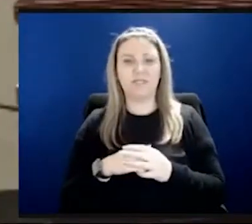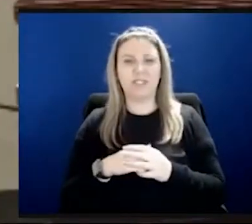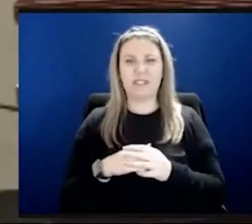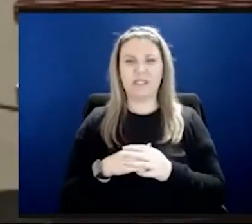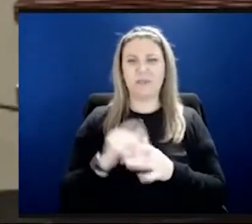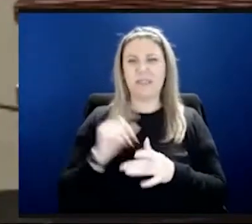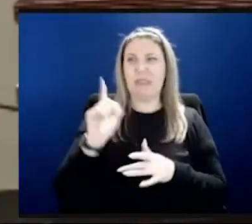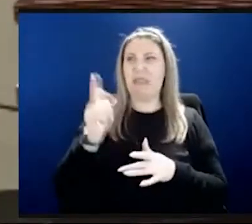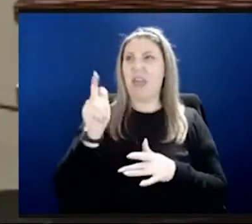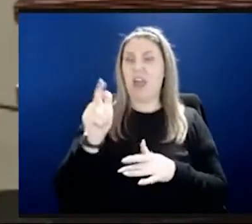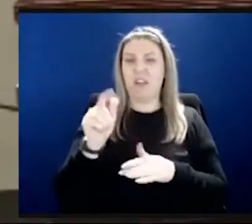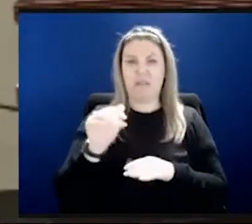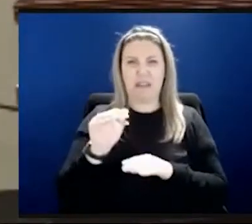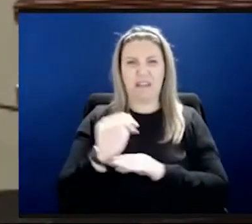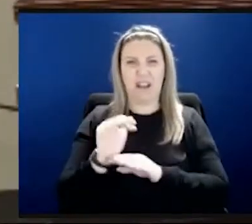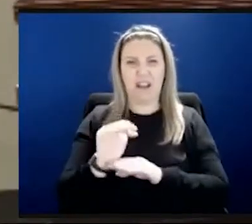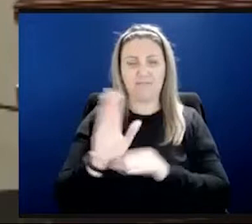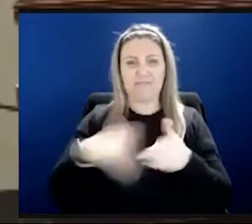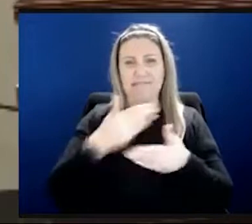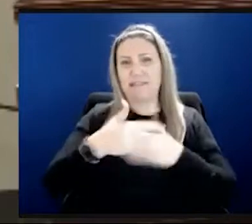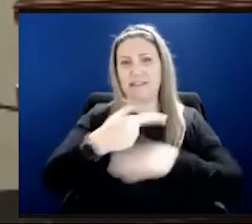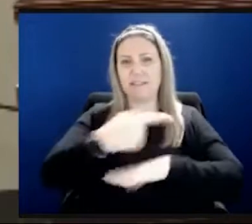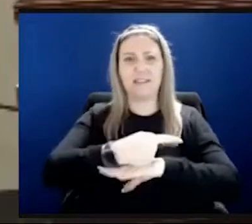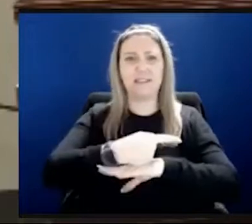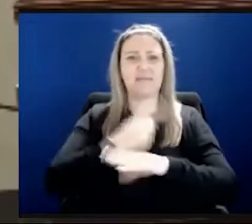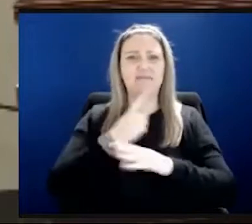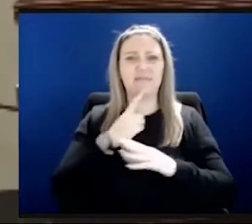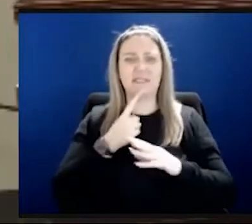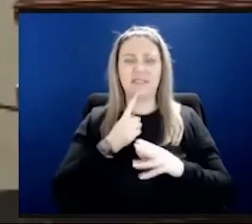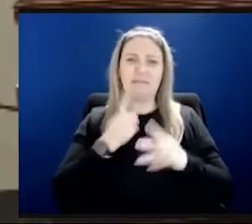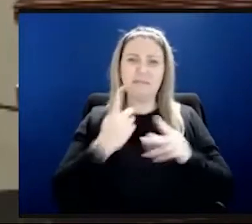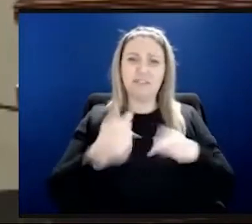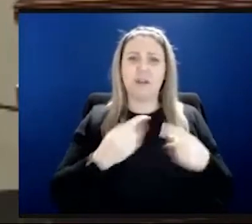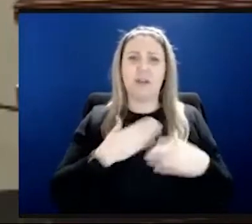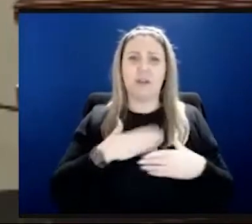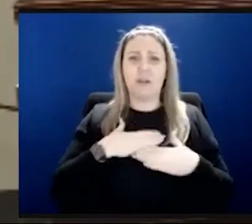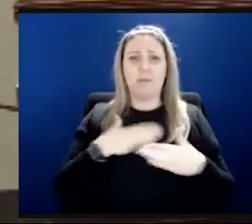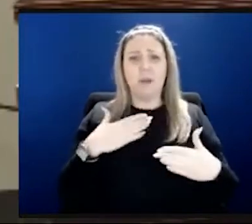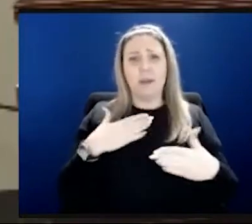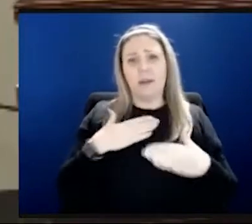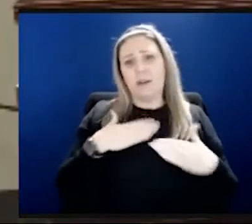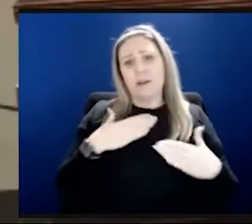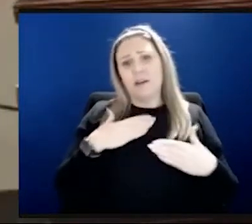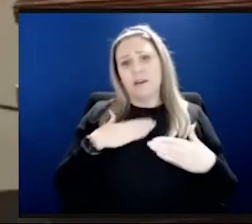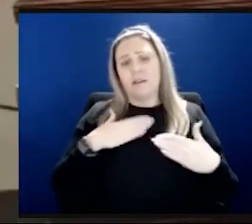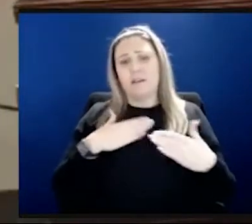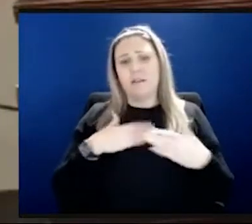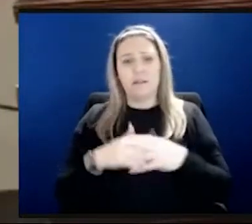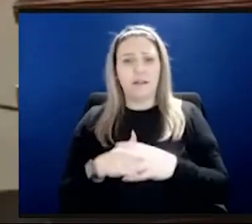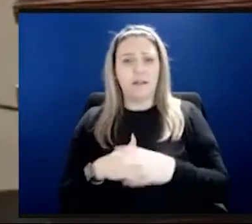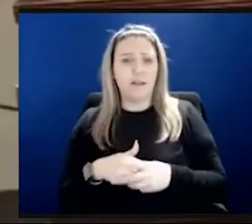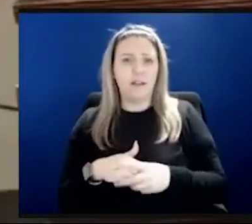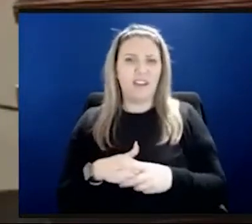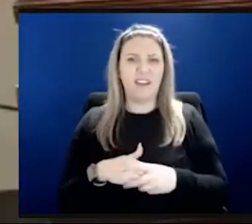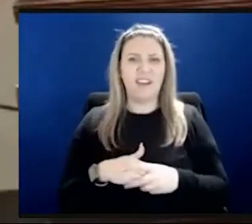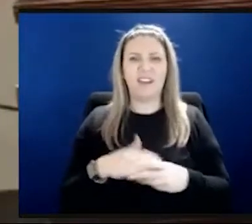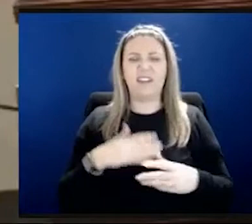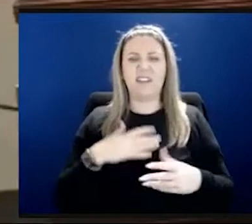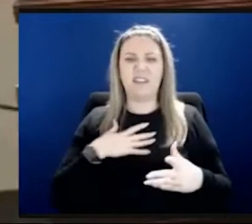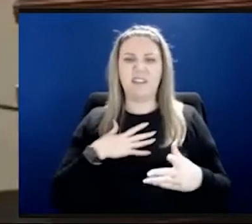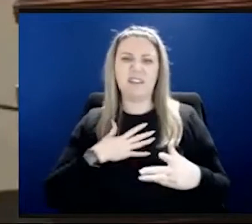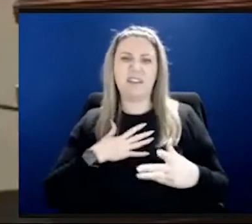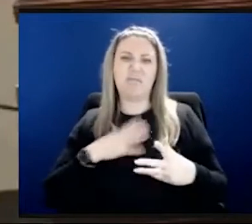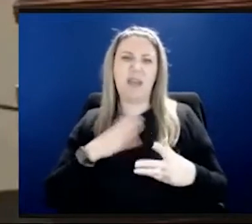day, yeah, and it was just I started having a hard time breathing, and next thing you know, it was my pleural sac was filling up with blood. It was pushing my lung